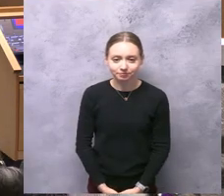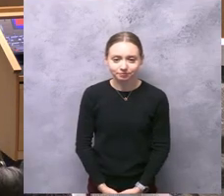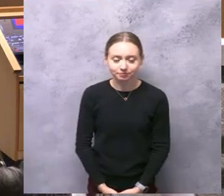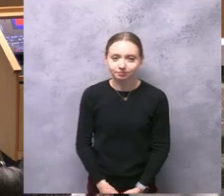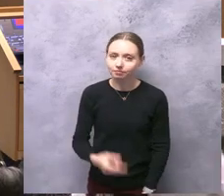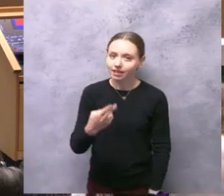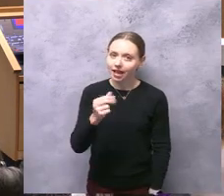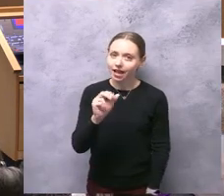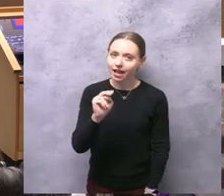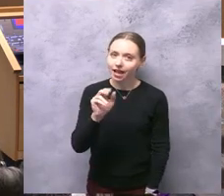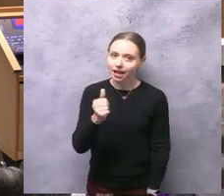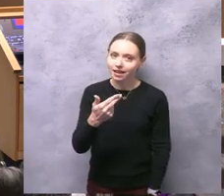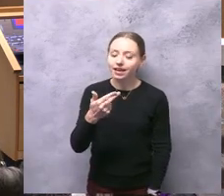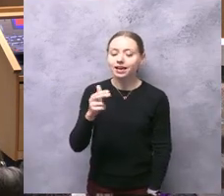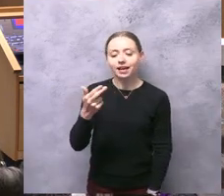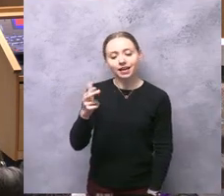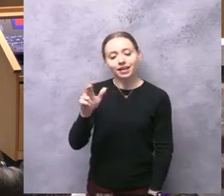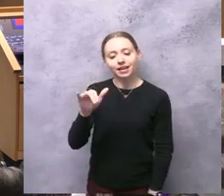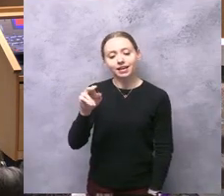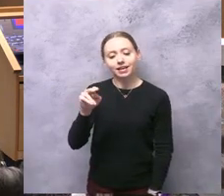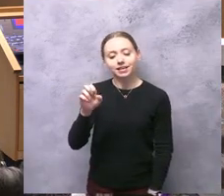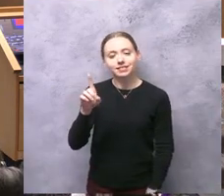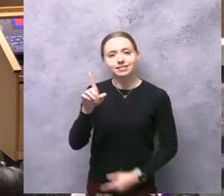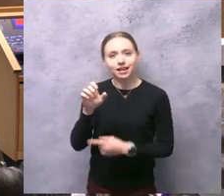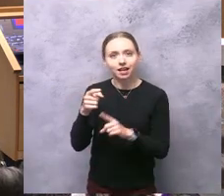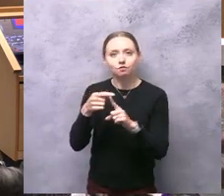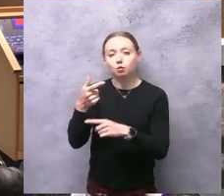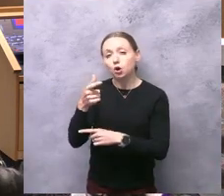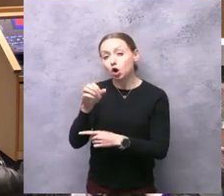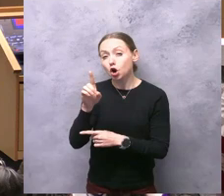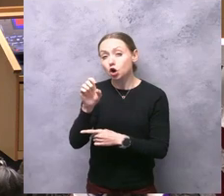Hannah Hinsdale from Goodson Middle School, certified in music.